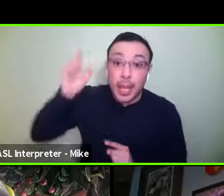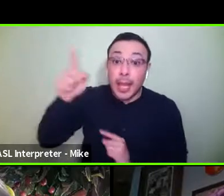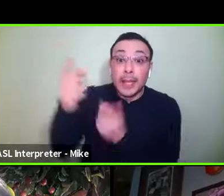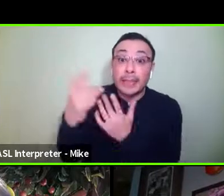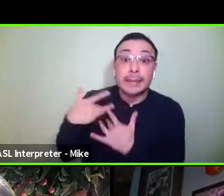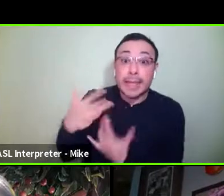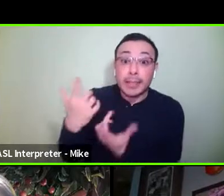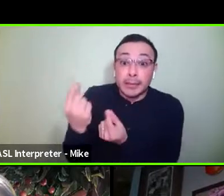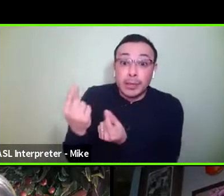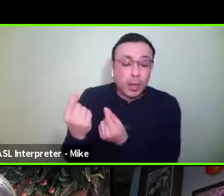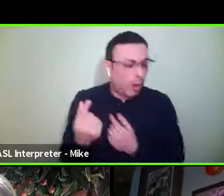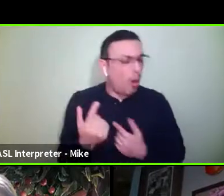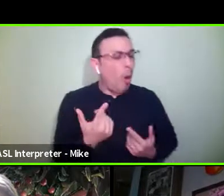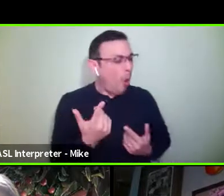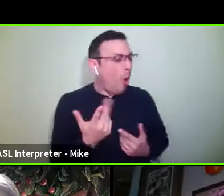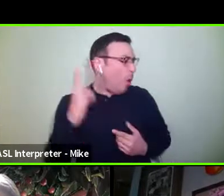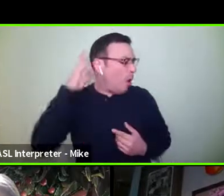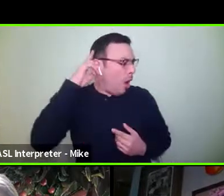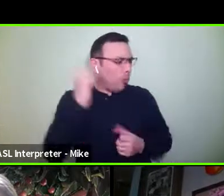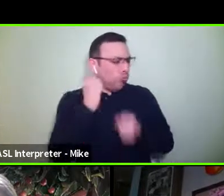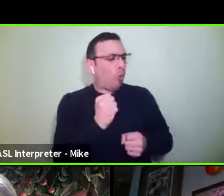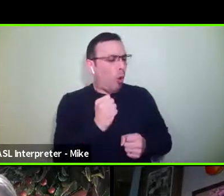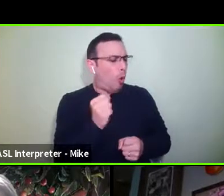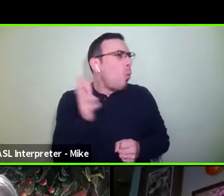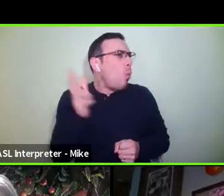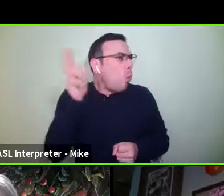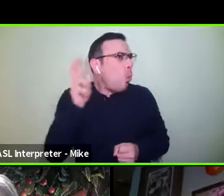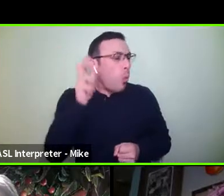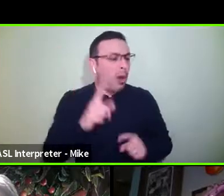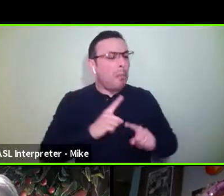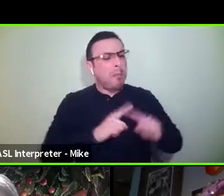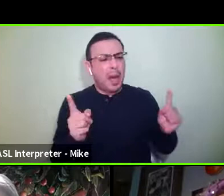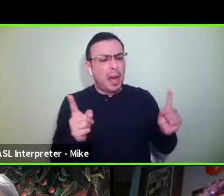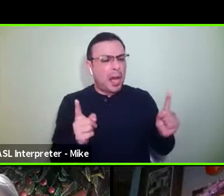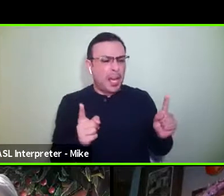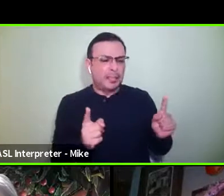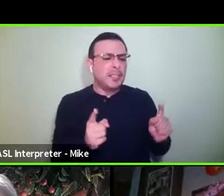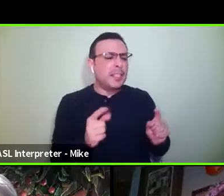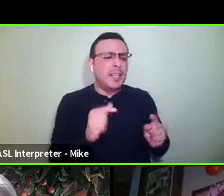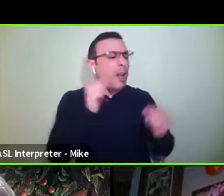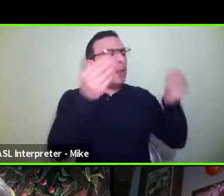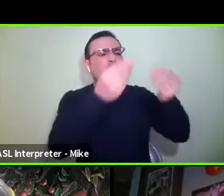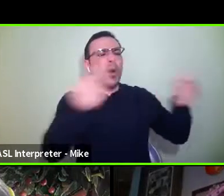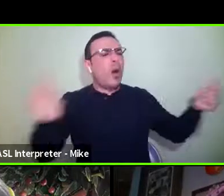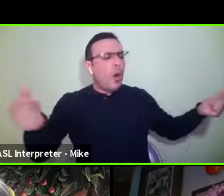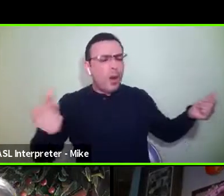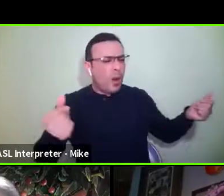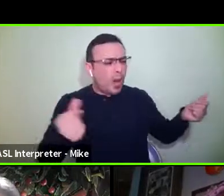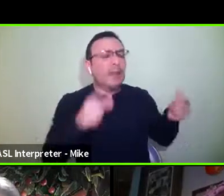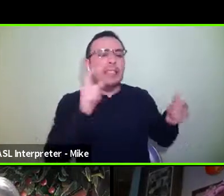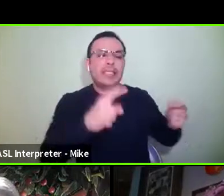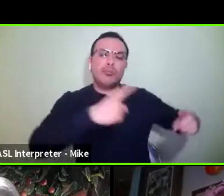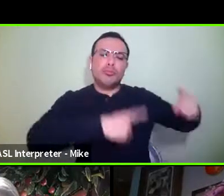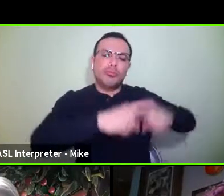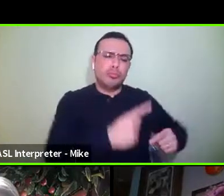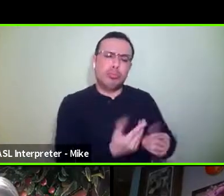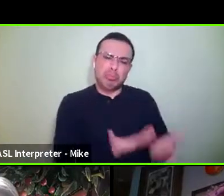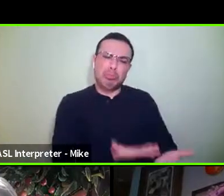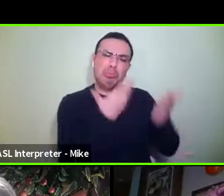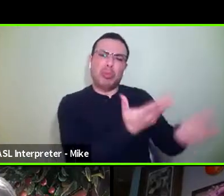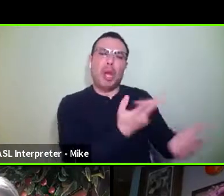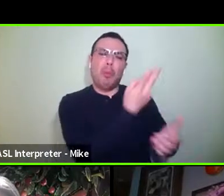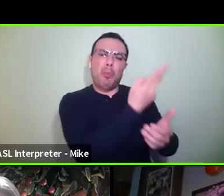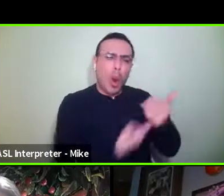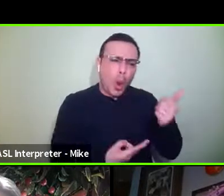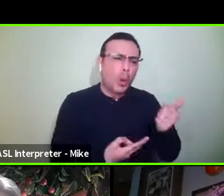see which one your child wants. But they have the right to language exposure. So give them both. Give them both English and give them both